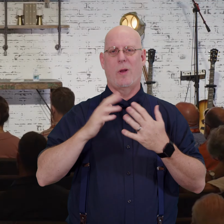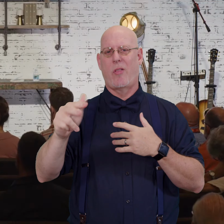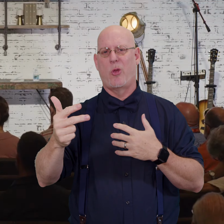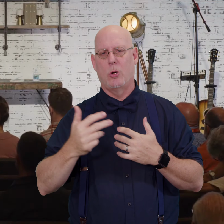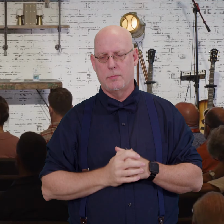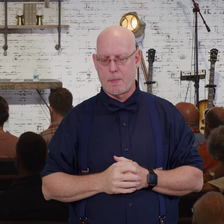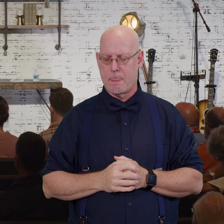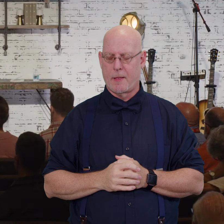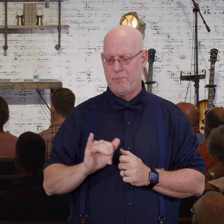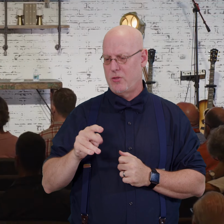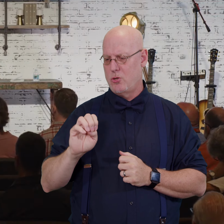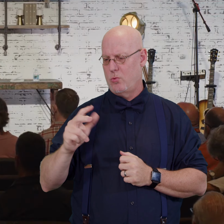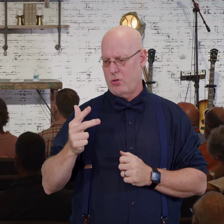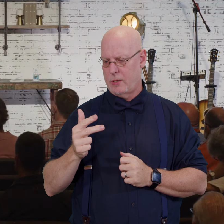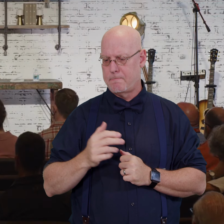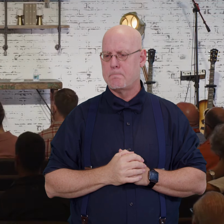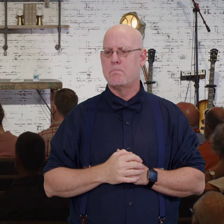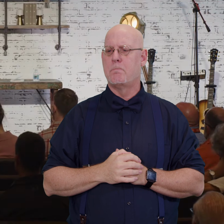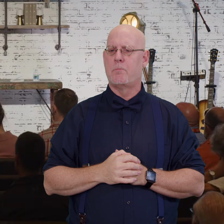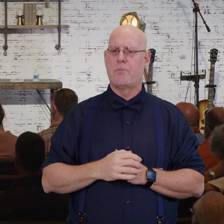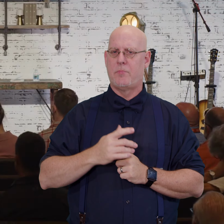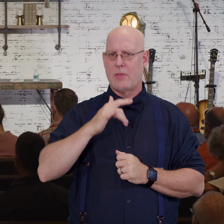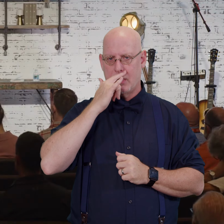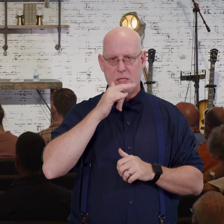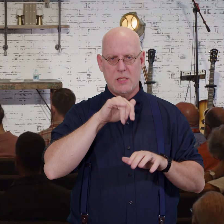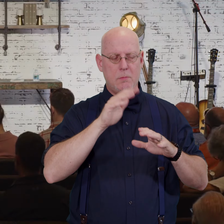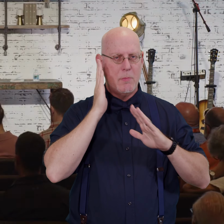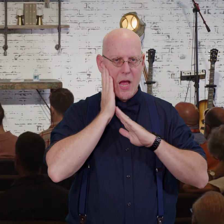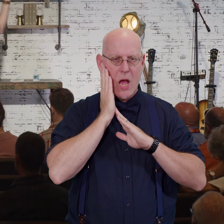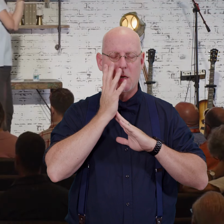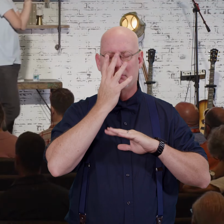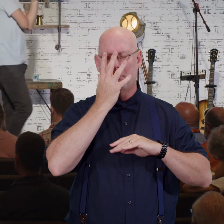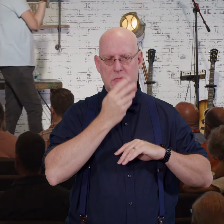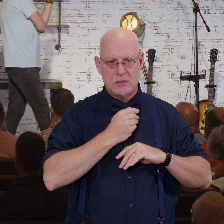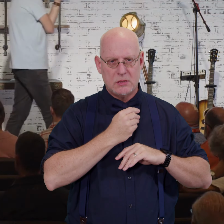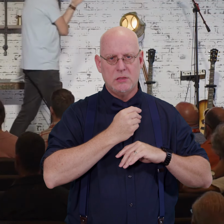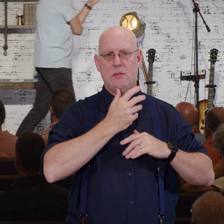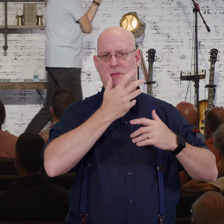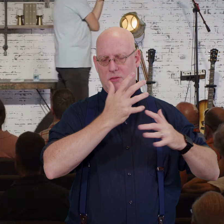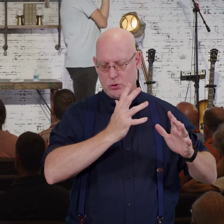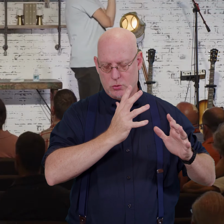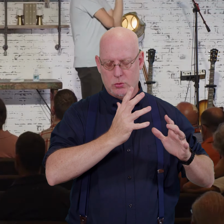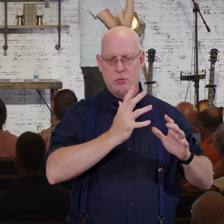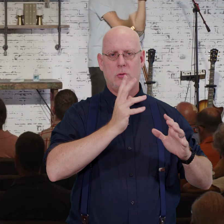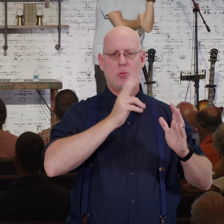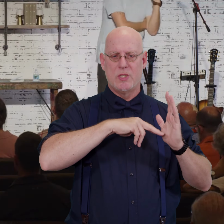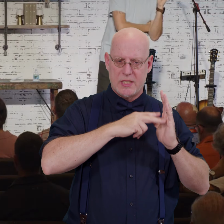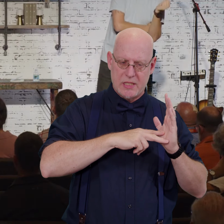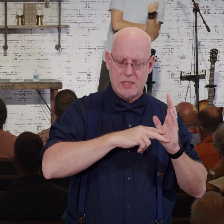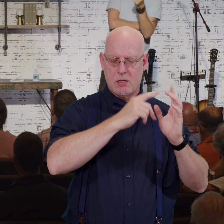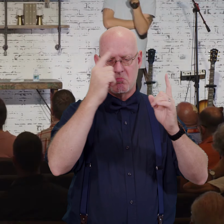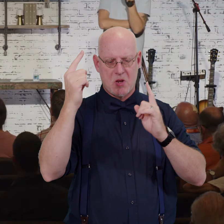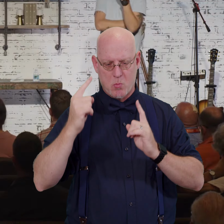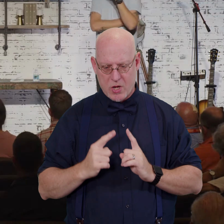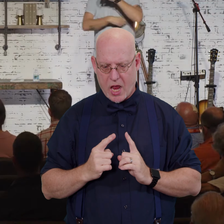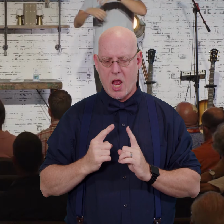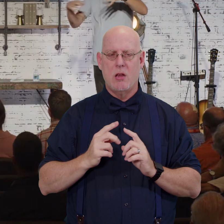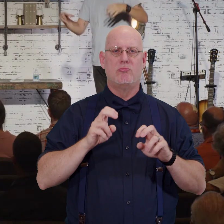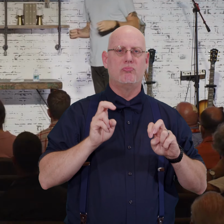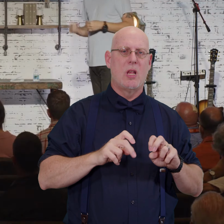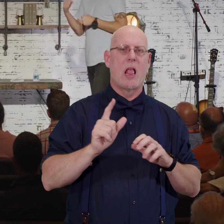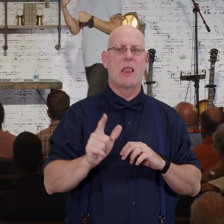3rd was. June 3rd. We got the kids in bed. They finally fall asleep after reading to them. We come downstairs. Danielle